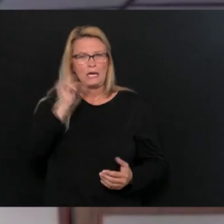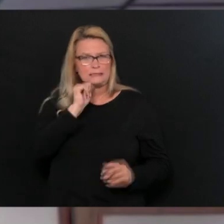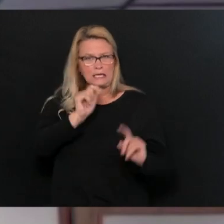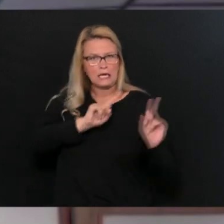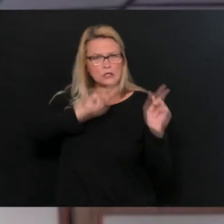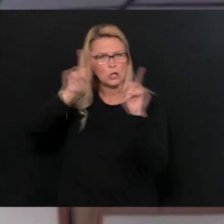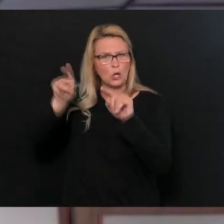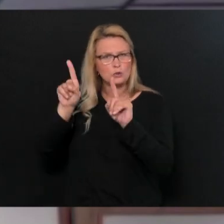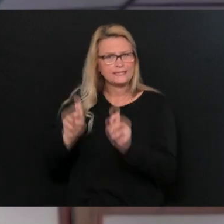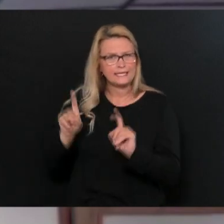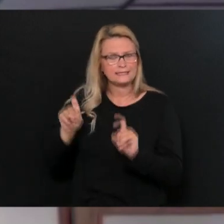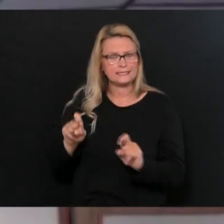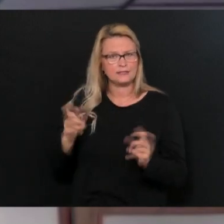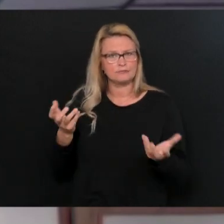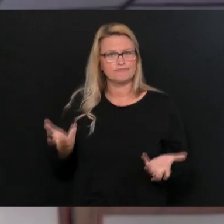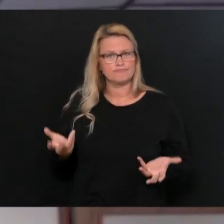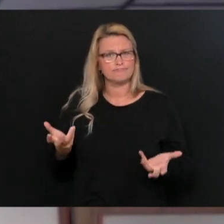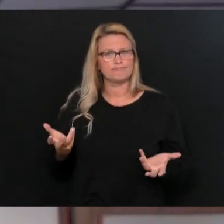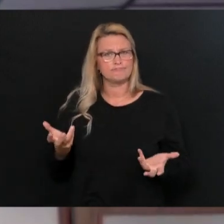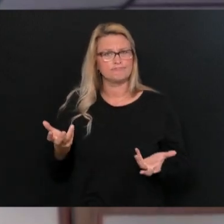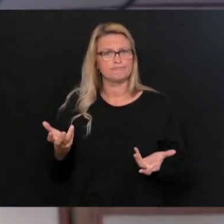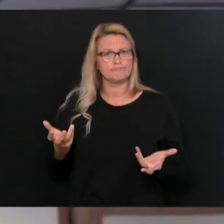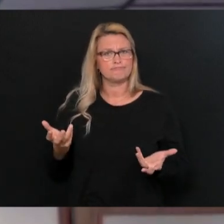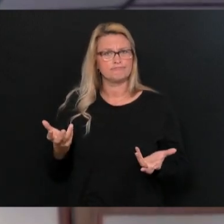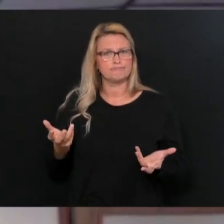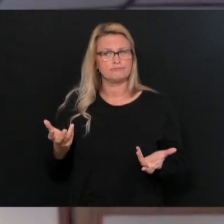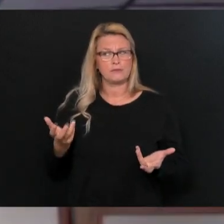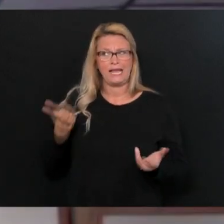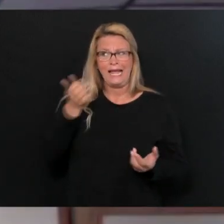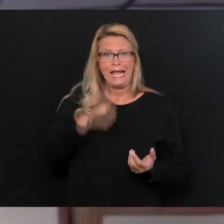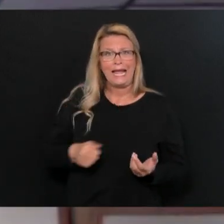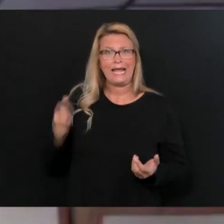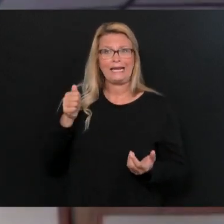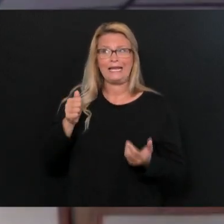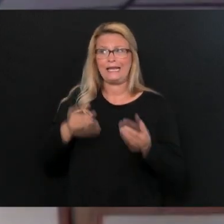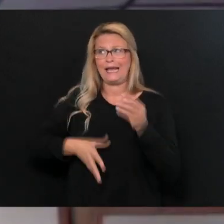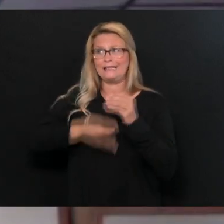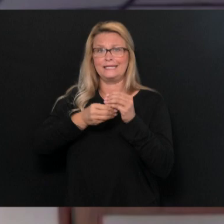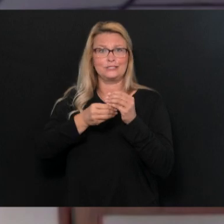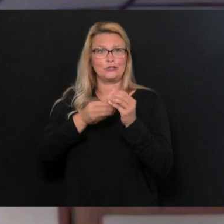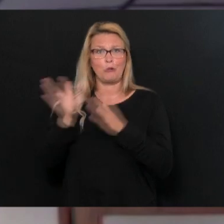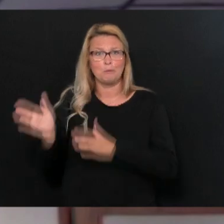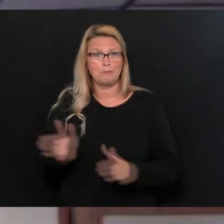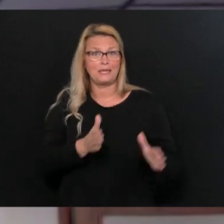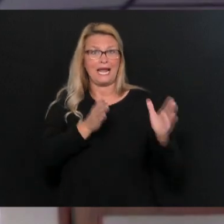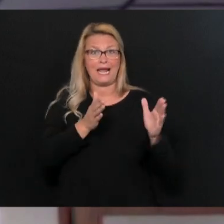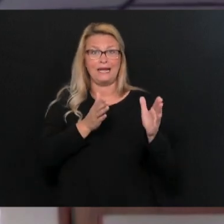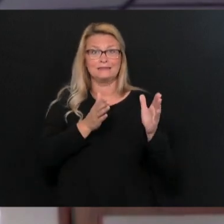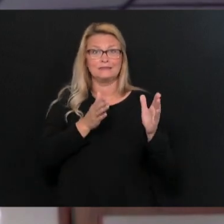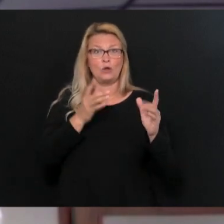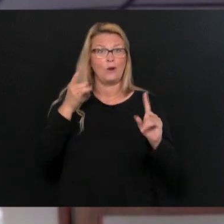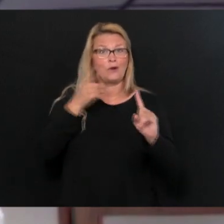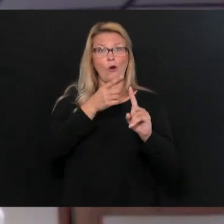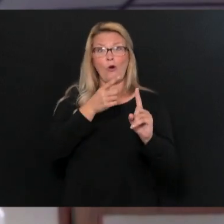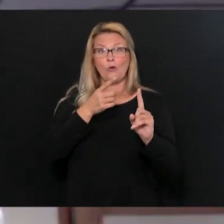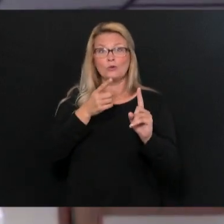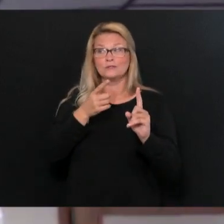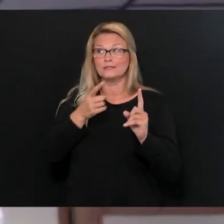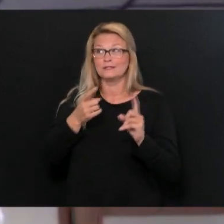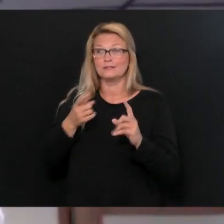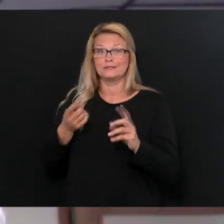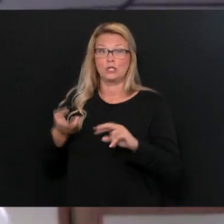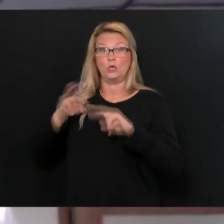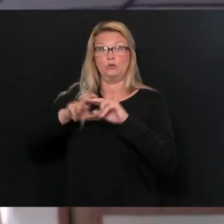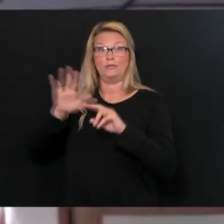parts of the state with these really low testing numbers? And are there any additional strategies or incentives we're considering to increase testing in